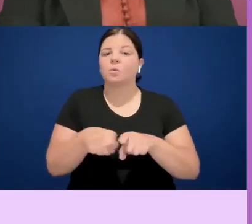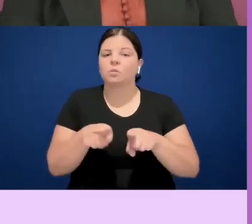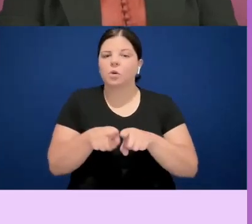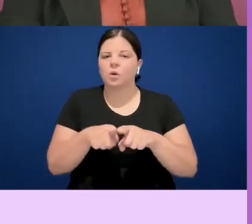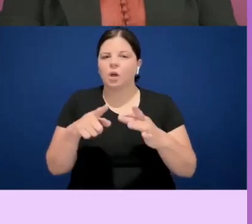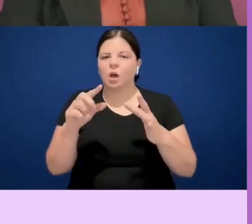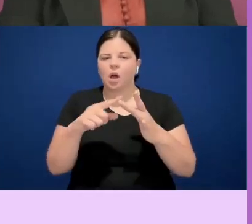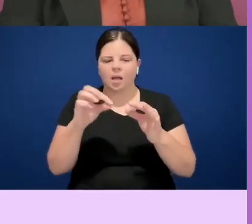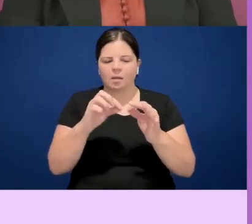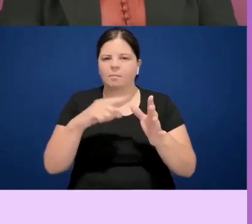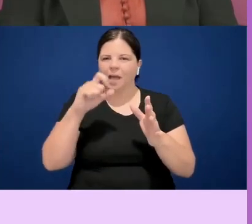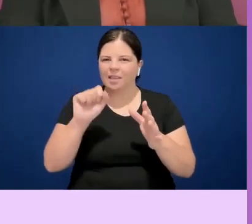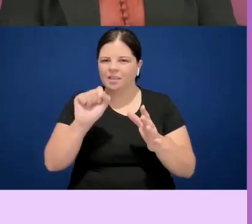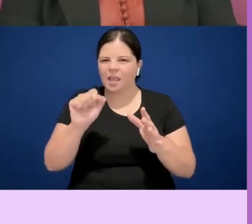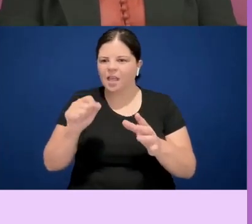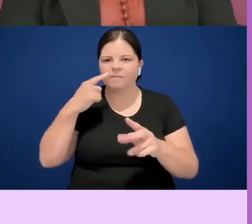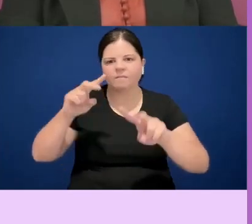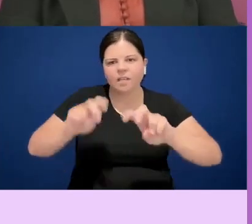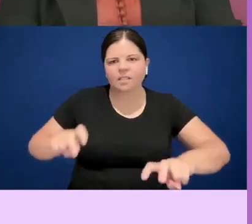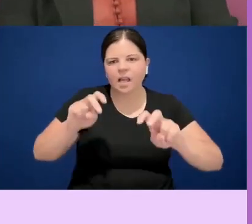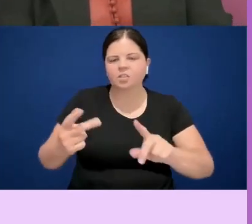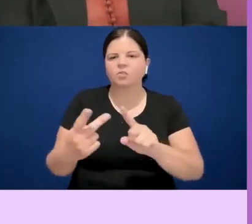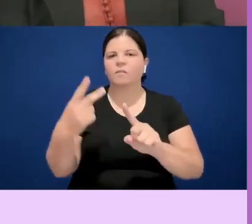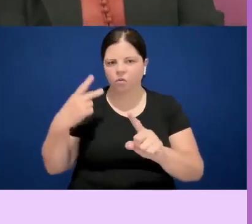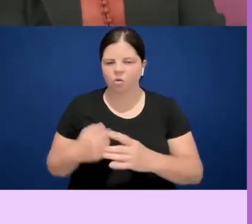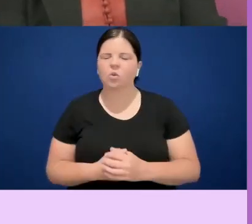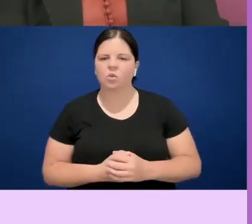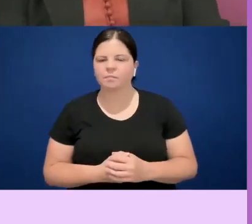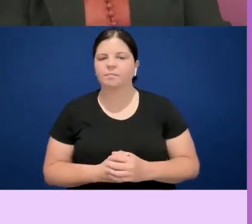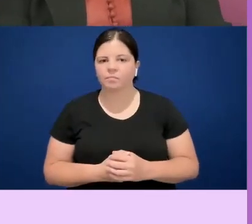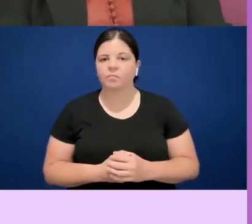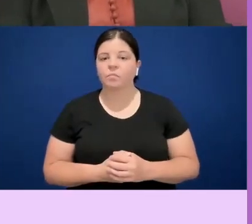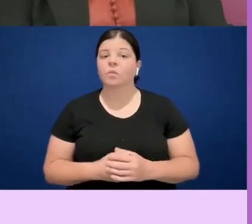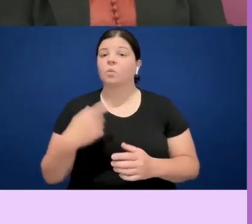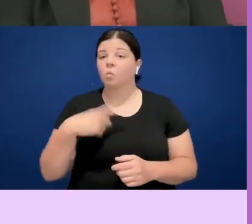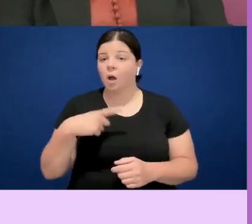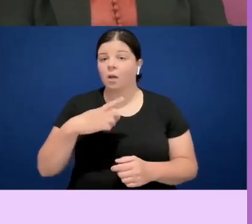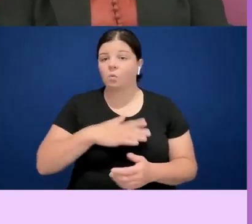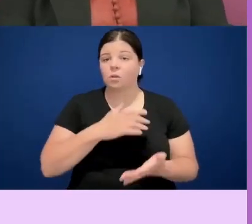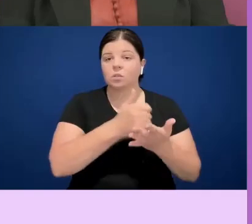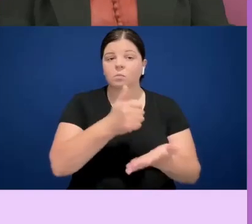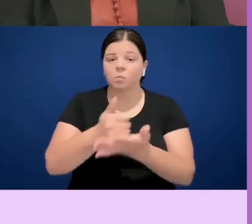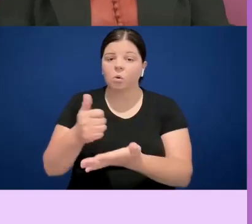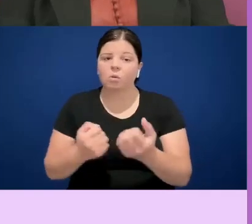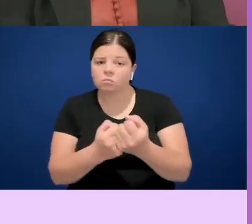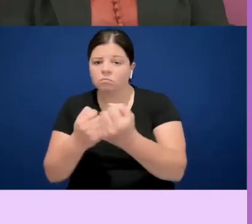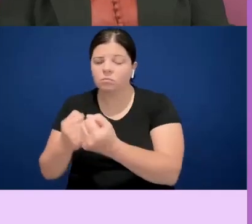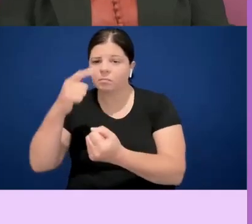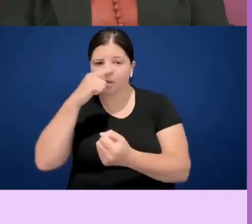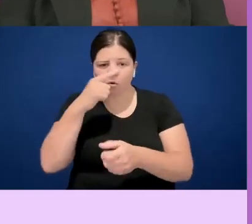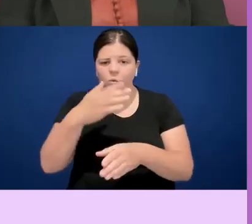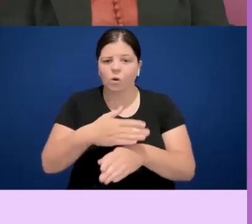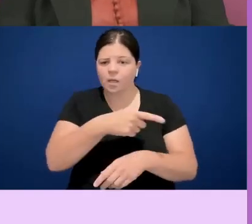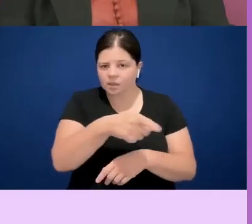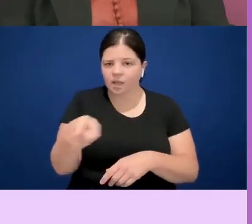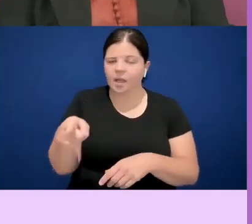investigations and reviews. They've been designed to support people working in each of these sectors to better understand